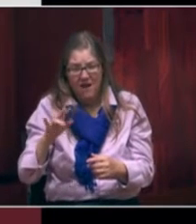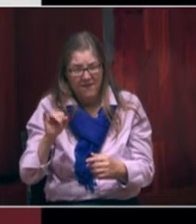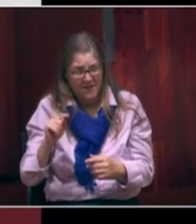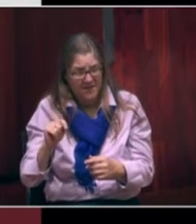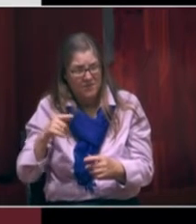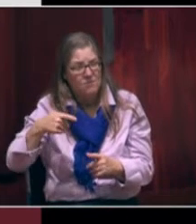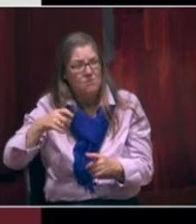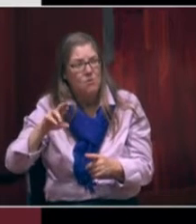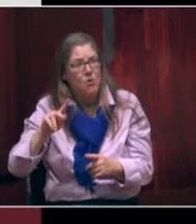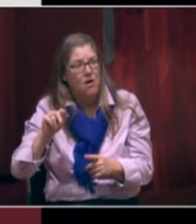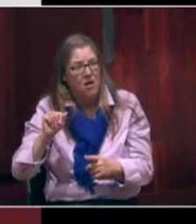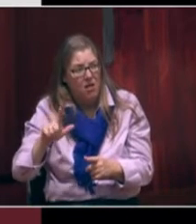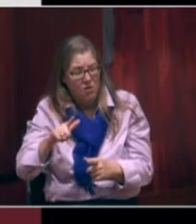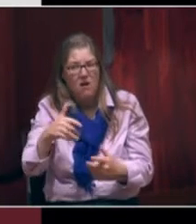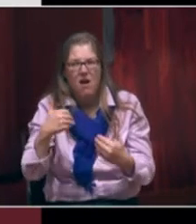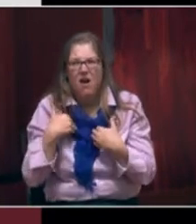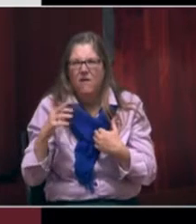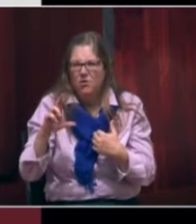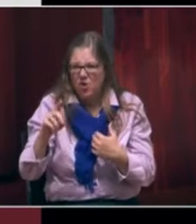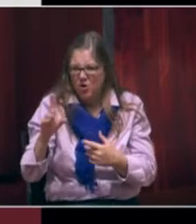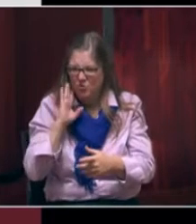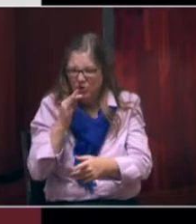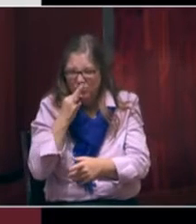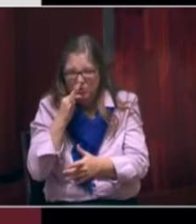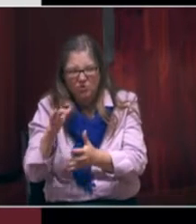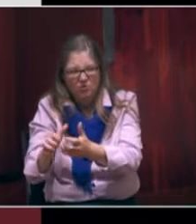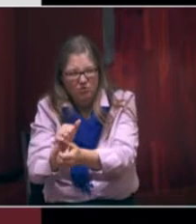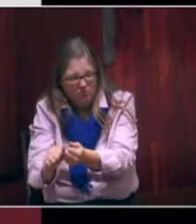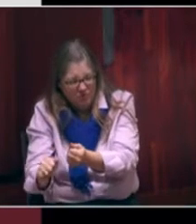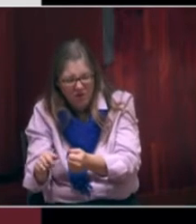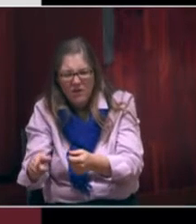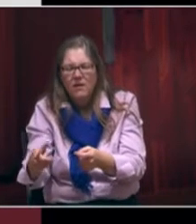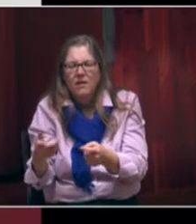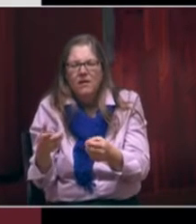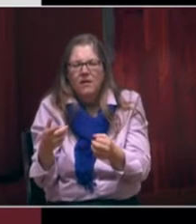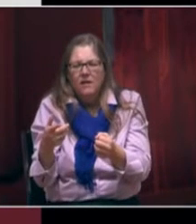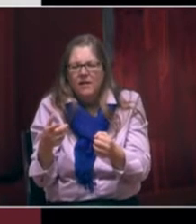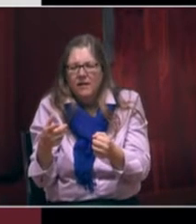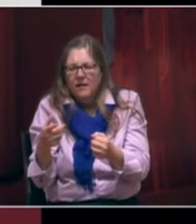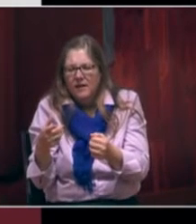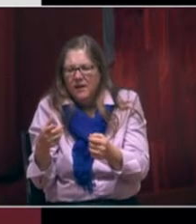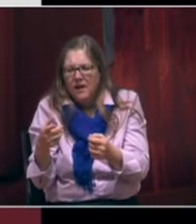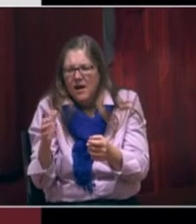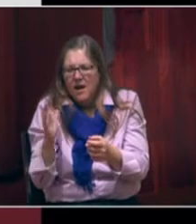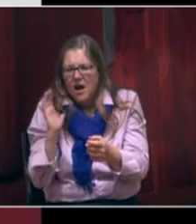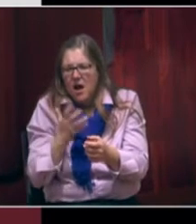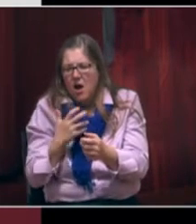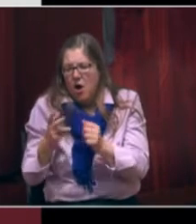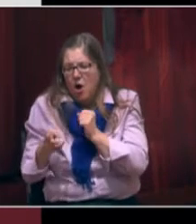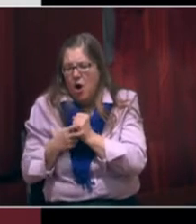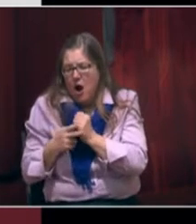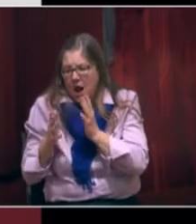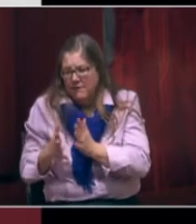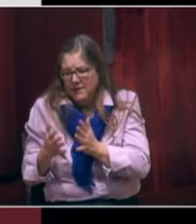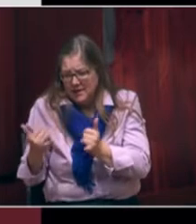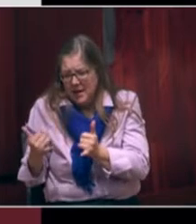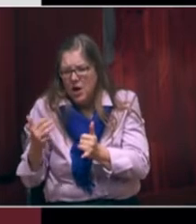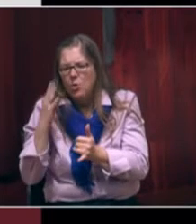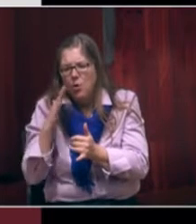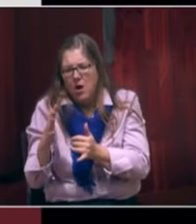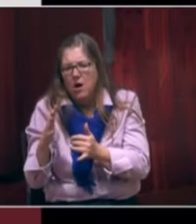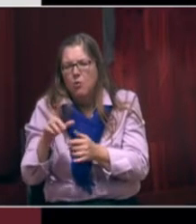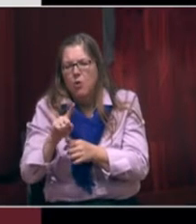you have records up for disposal, whether you're doing disposal in the portal or not, because that's still just coming, our process now is to attach a copy of